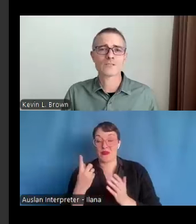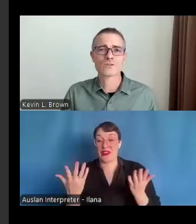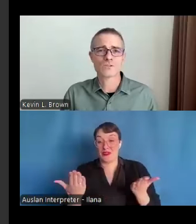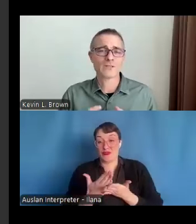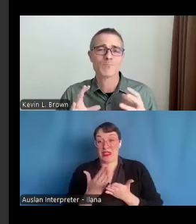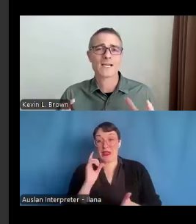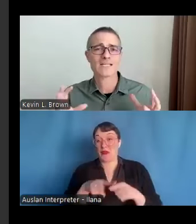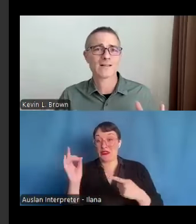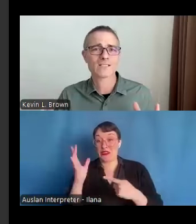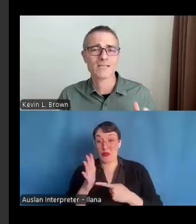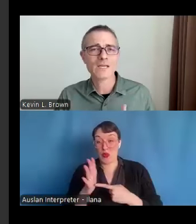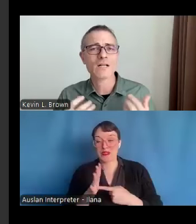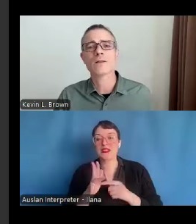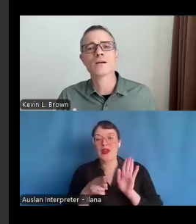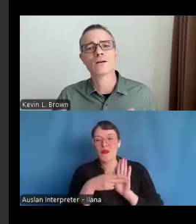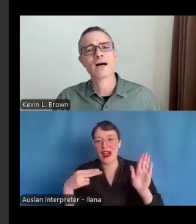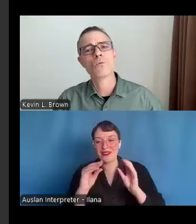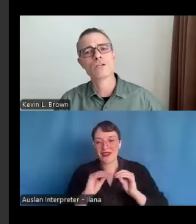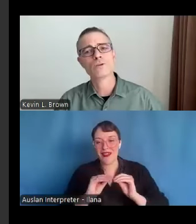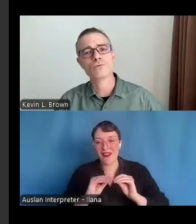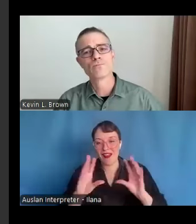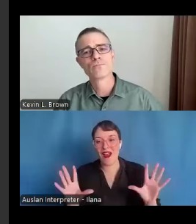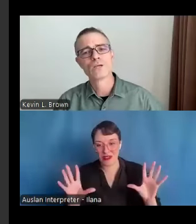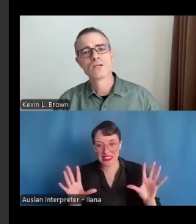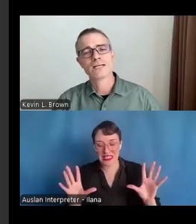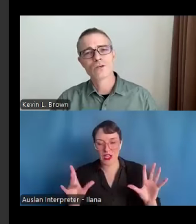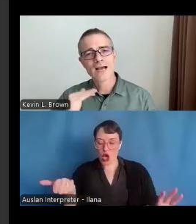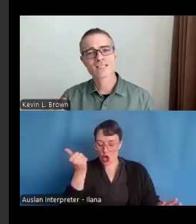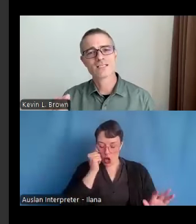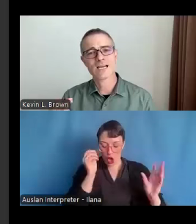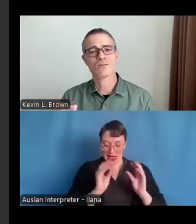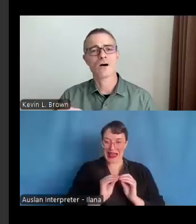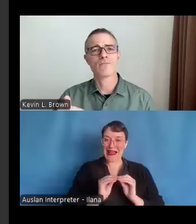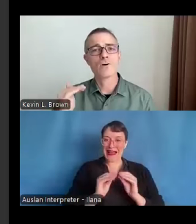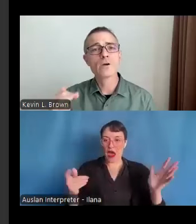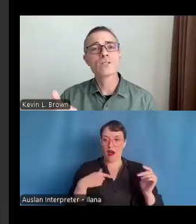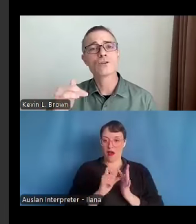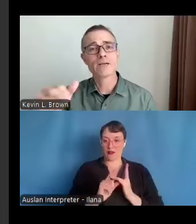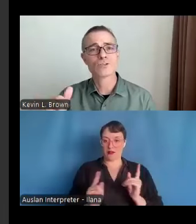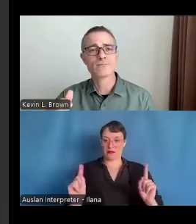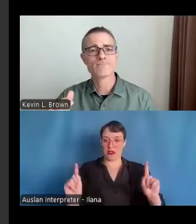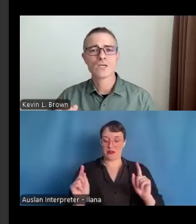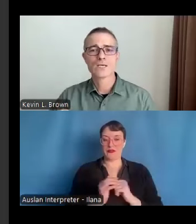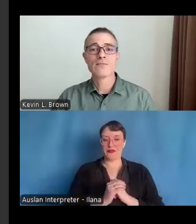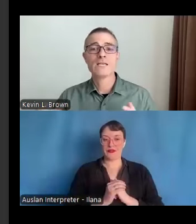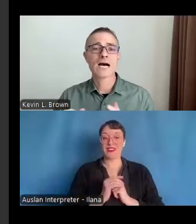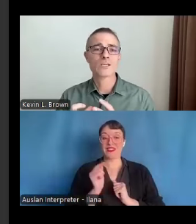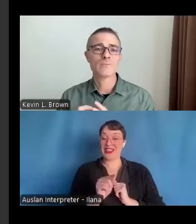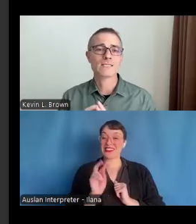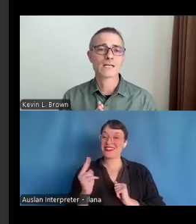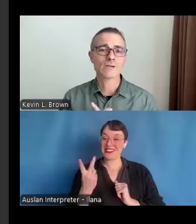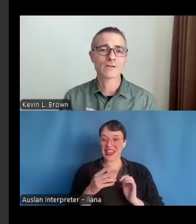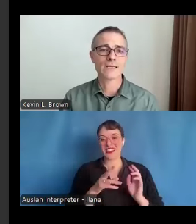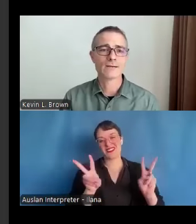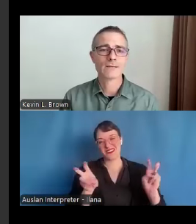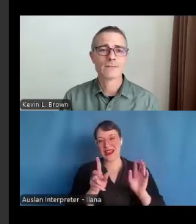step is really brand clarity, being clear about what you do. And so that's the second law: focus your mission and then document